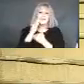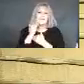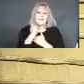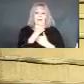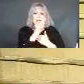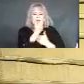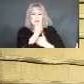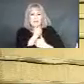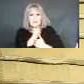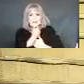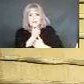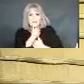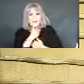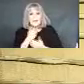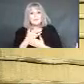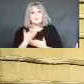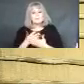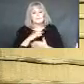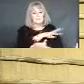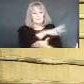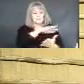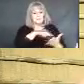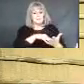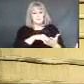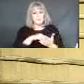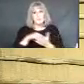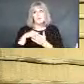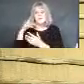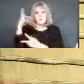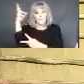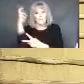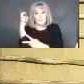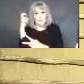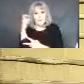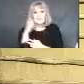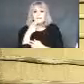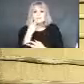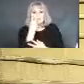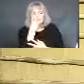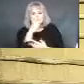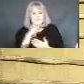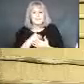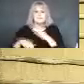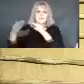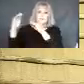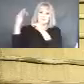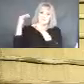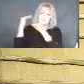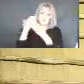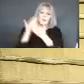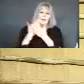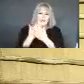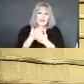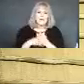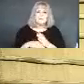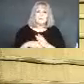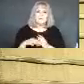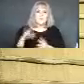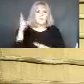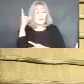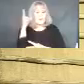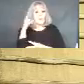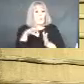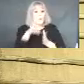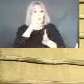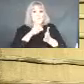wêreld. En miskien as ons die story hoor vir wat dit is, dan begin ons daai brander sien oral om ons. Kan ek jou uitnooi om na